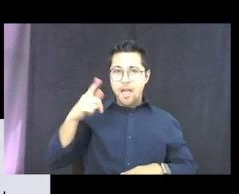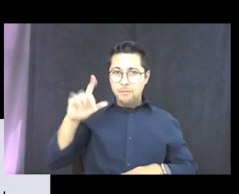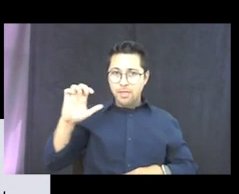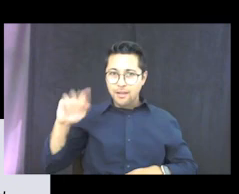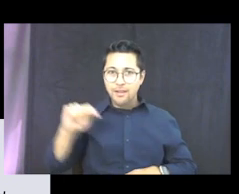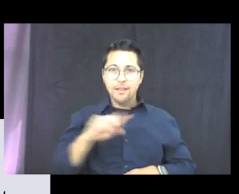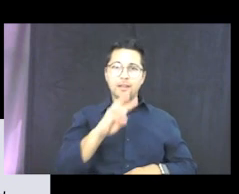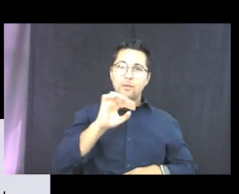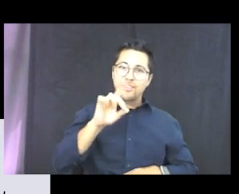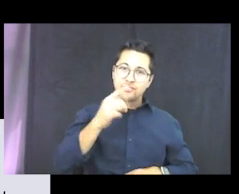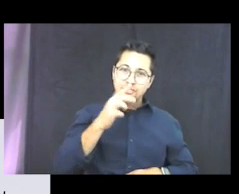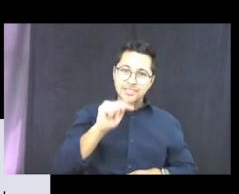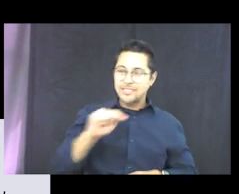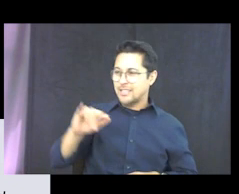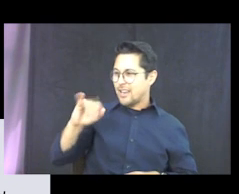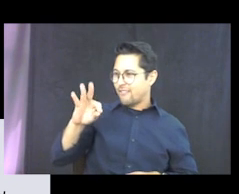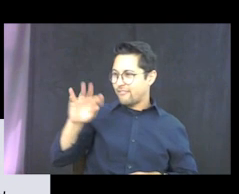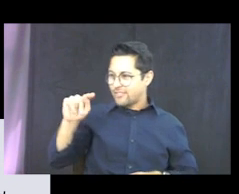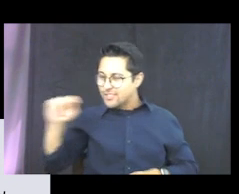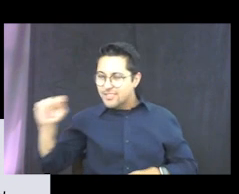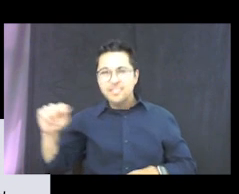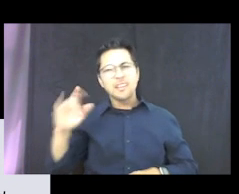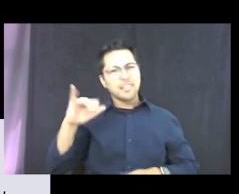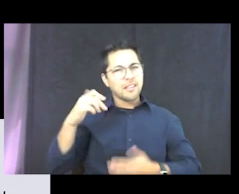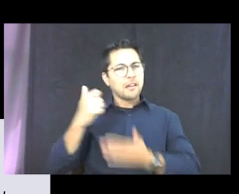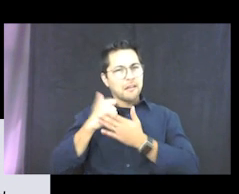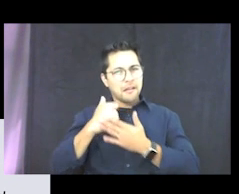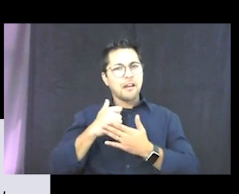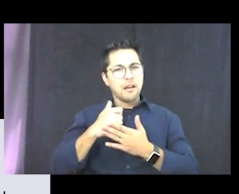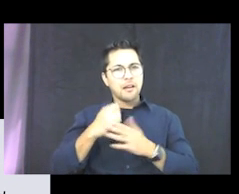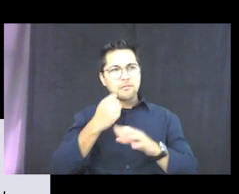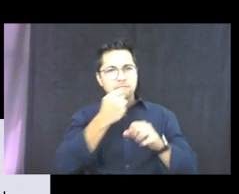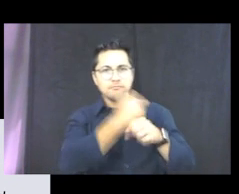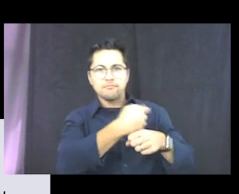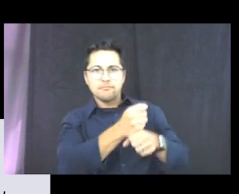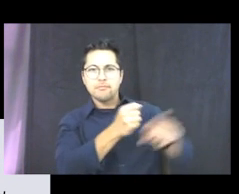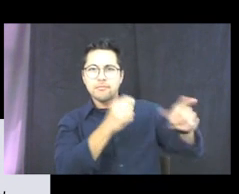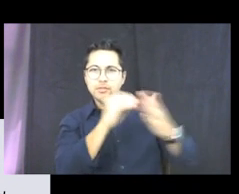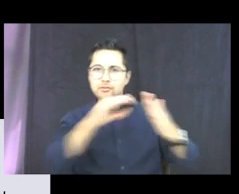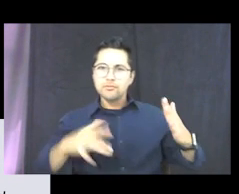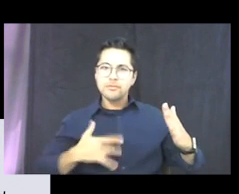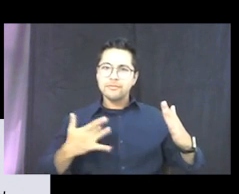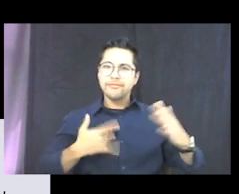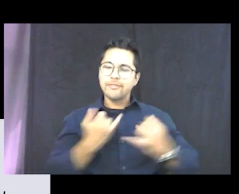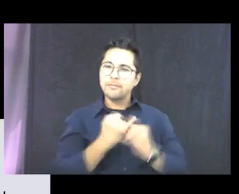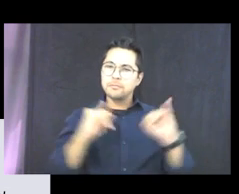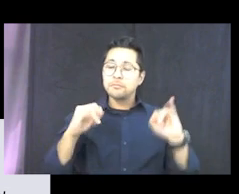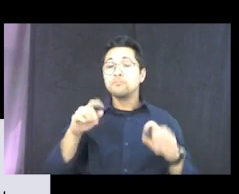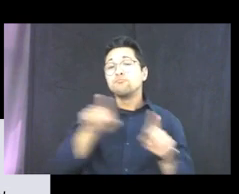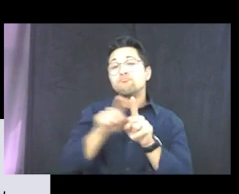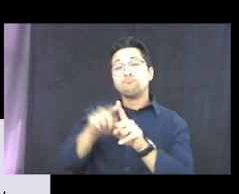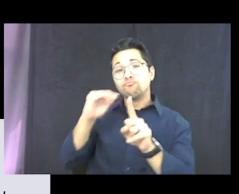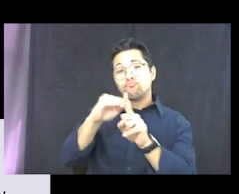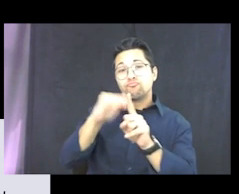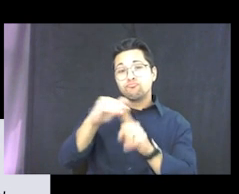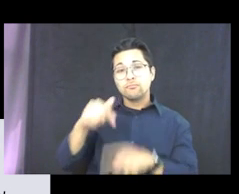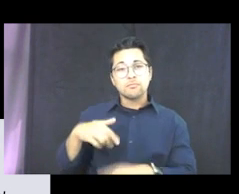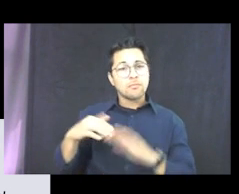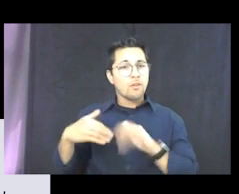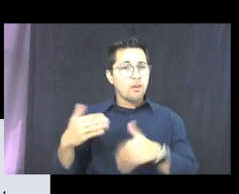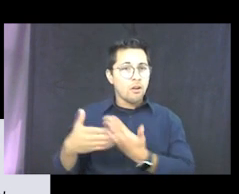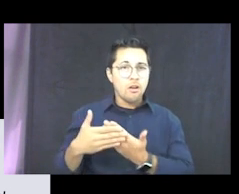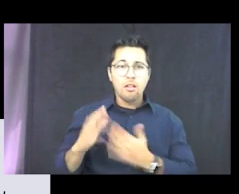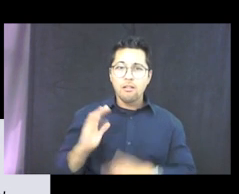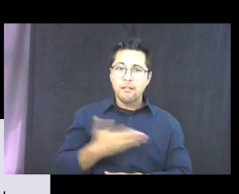widgets, but that's what helps make students independent. I just wanted to remind you in this slide of all of